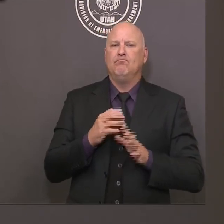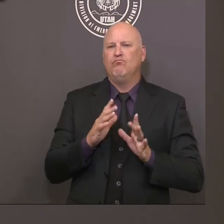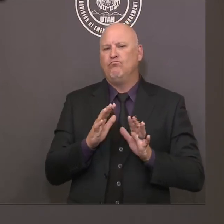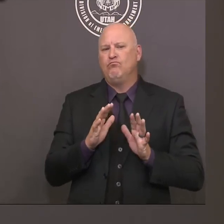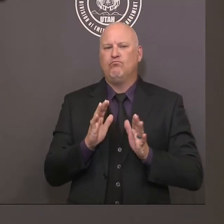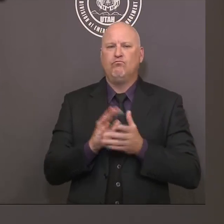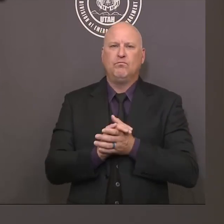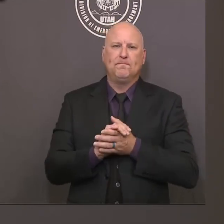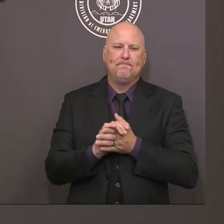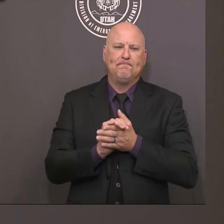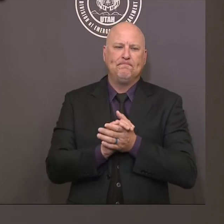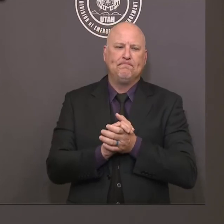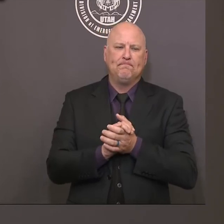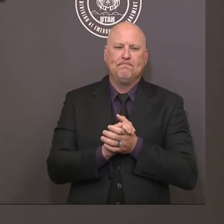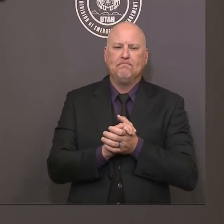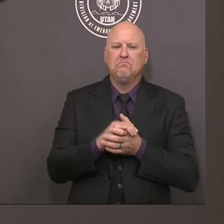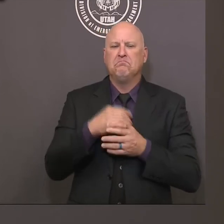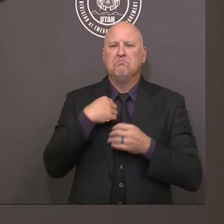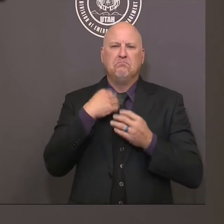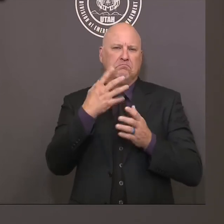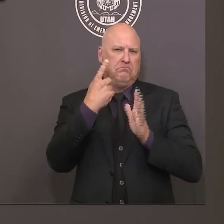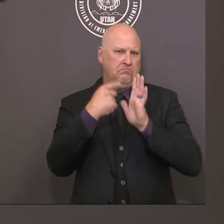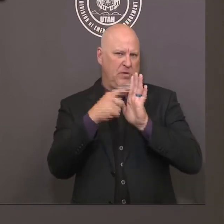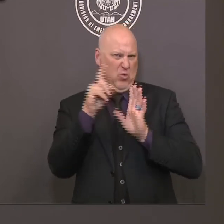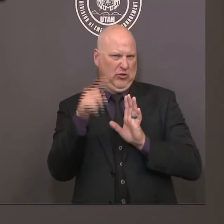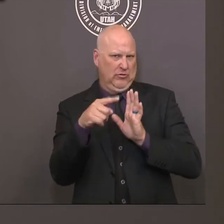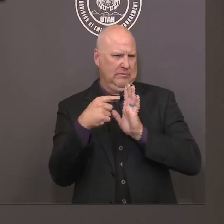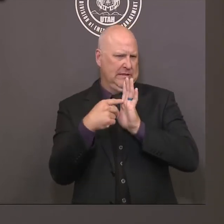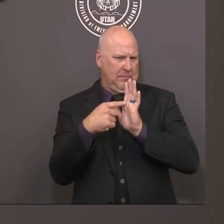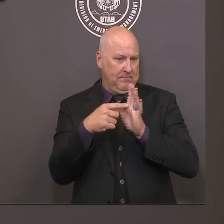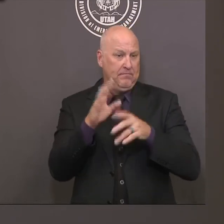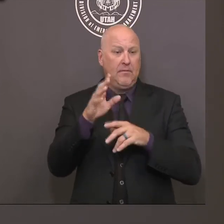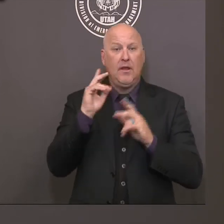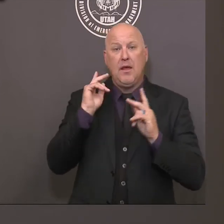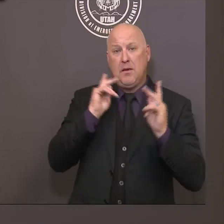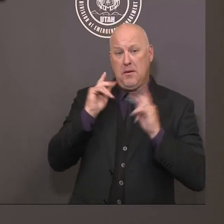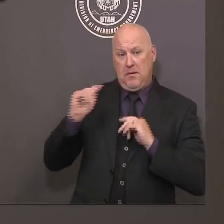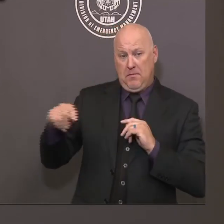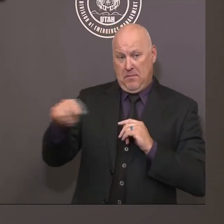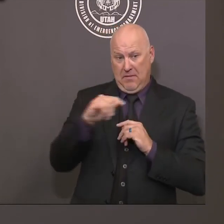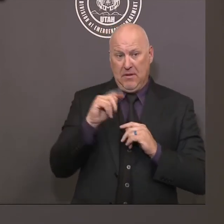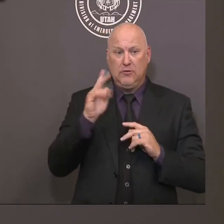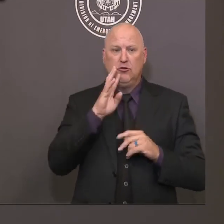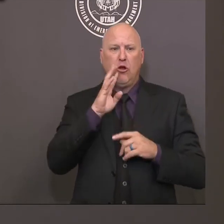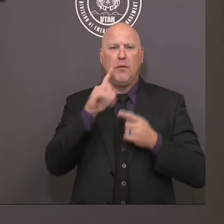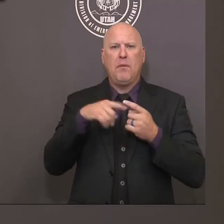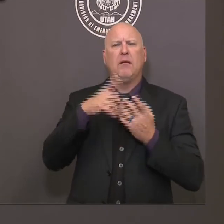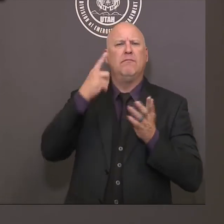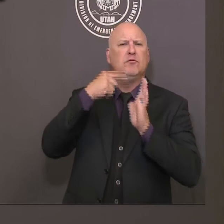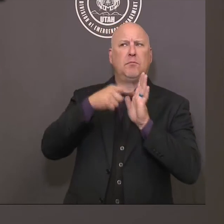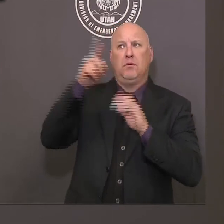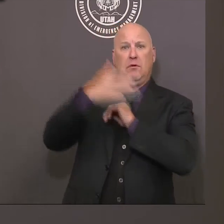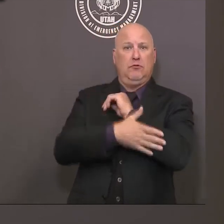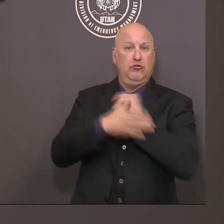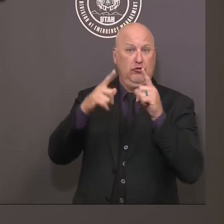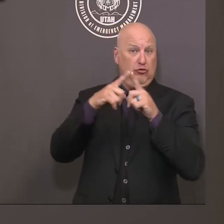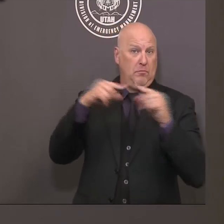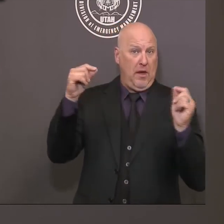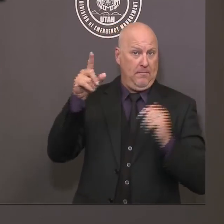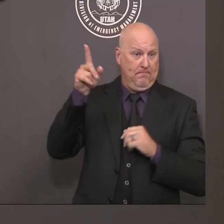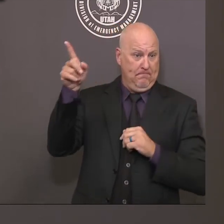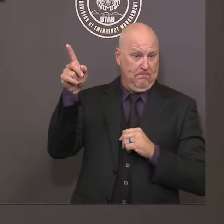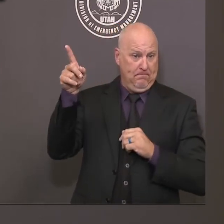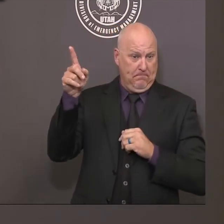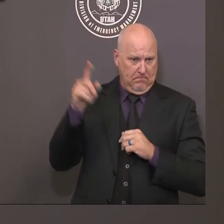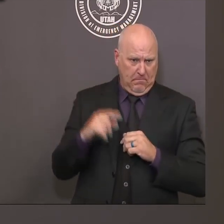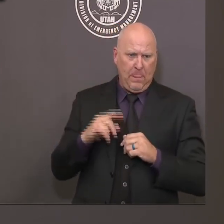for example, people will talk about, they always use the example of Japan. People there will respect people by by wearing masks,